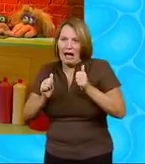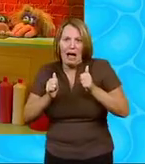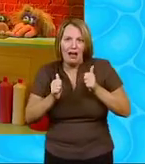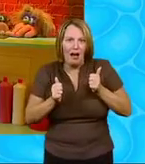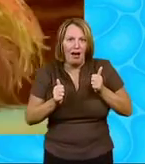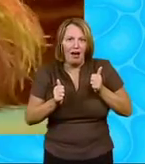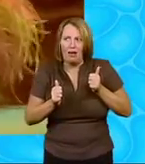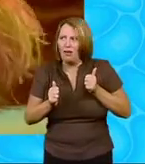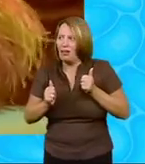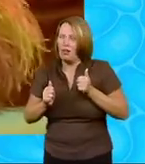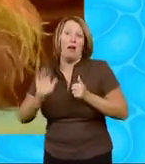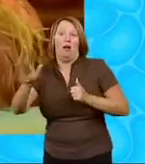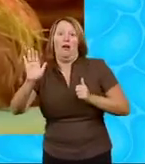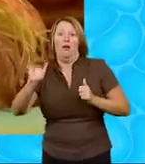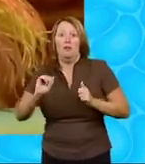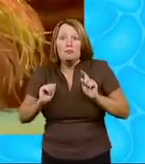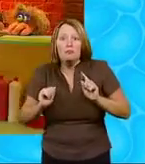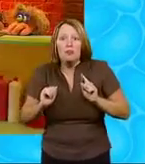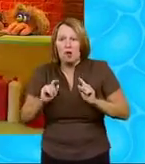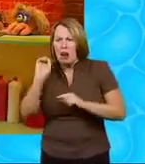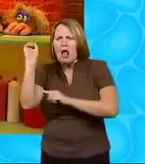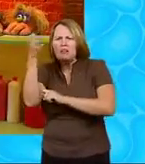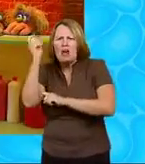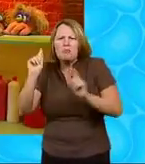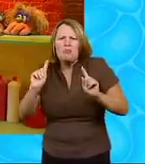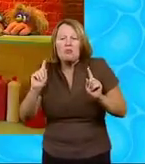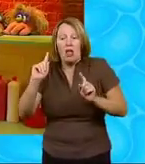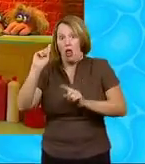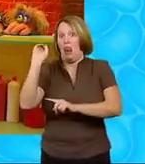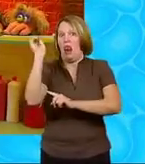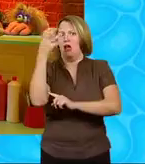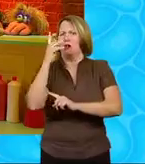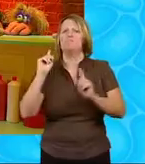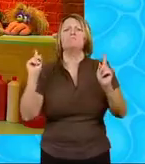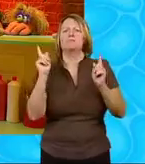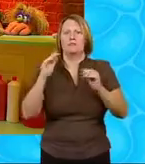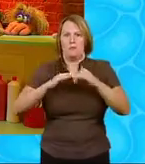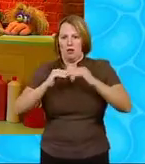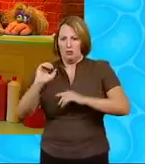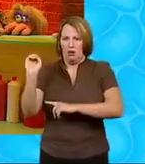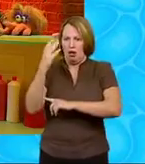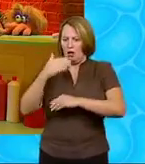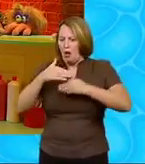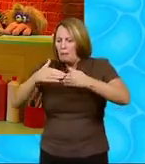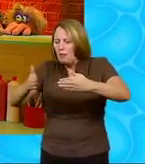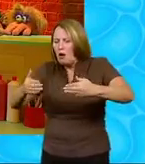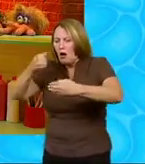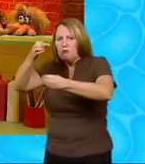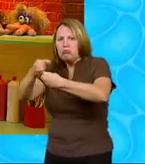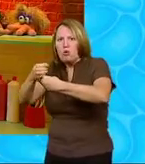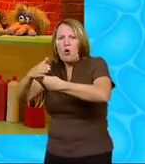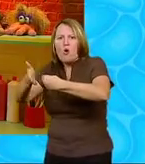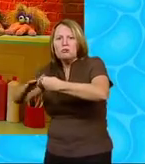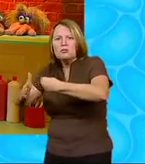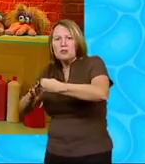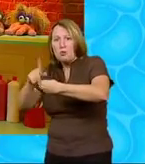Yeah? What's a lighthouse do? Well, a lighthouse, they build these lighthouses at the edge of the coast, where it's really rocky down by the sea,